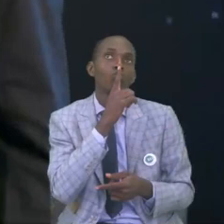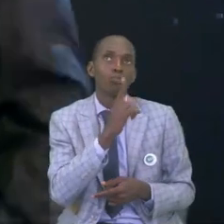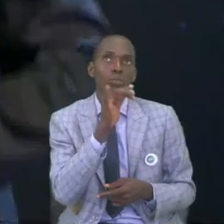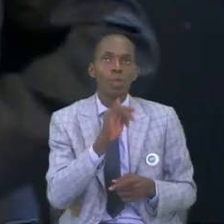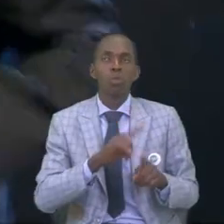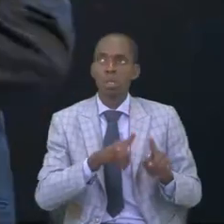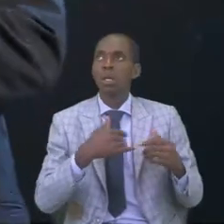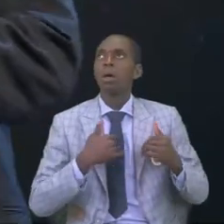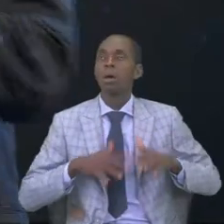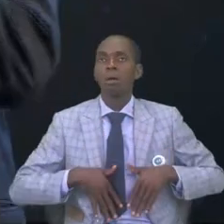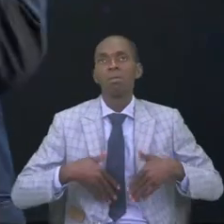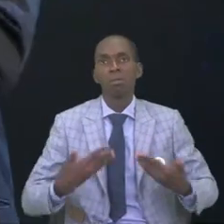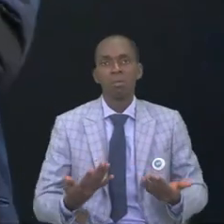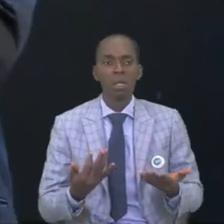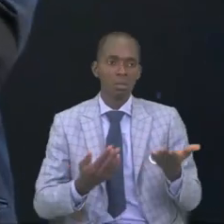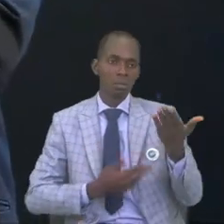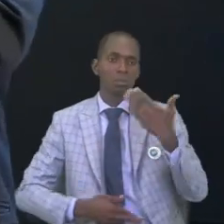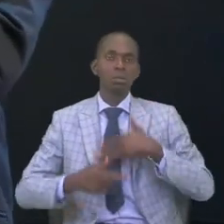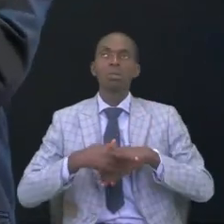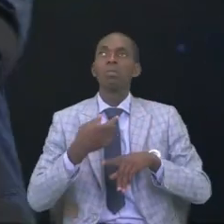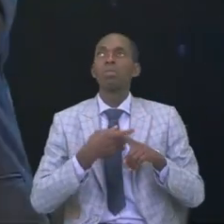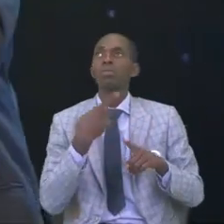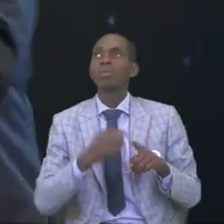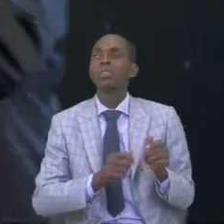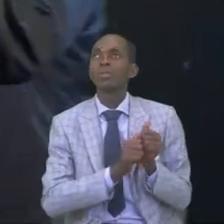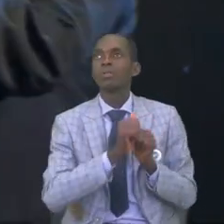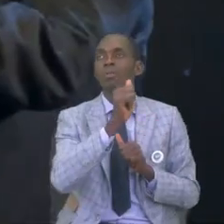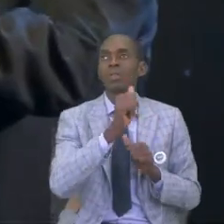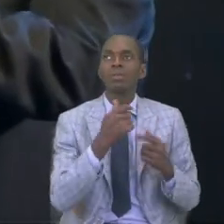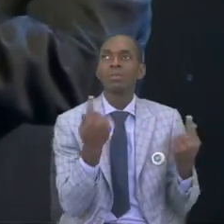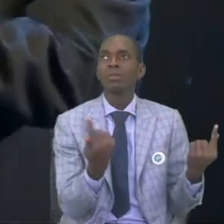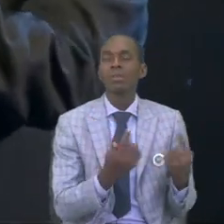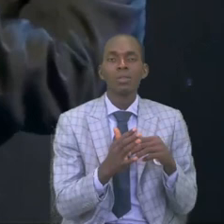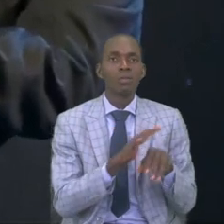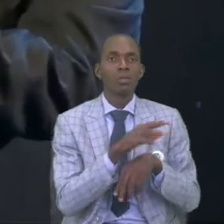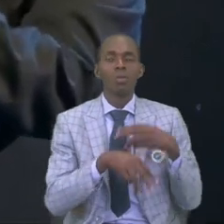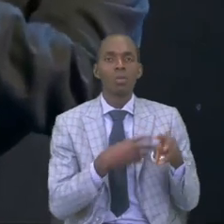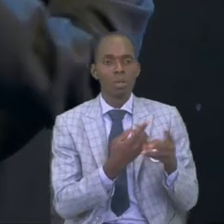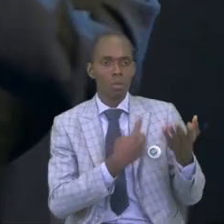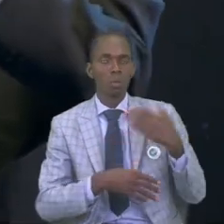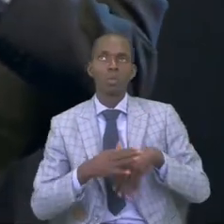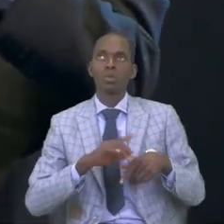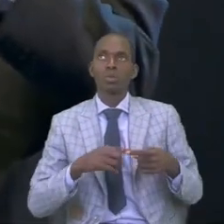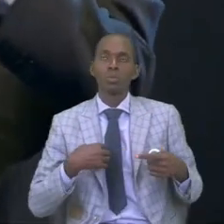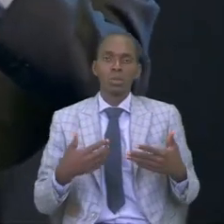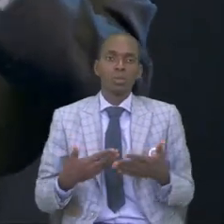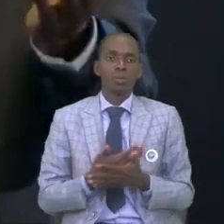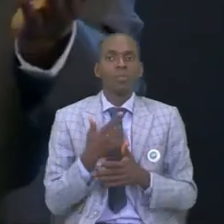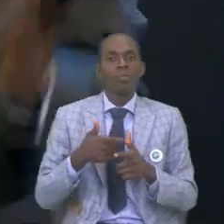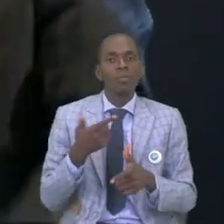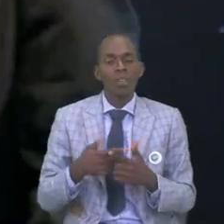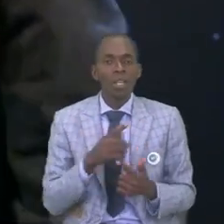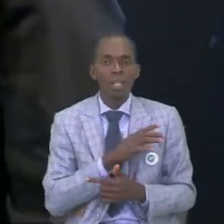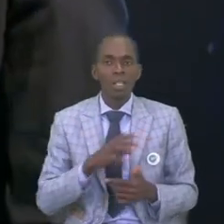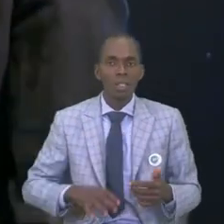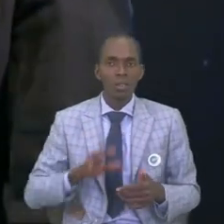the far country, and he believes in me afresh. And therefore, your advocate, your